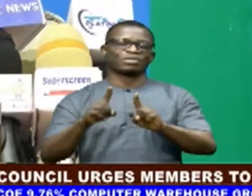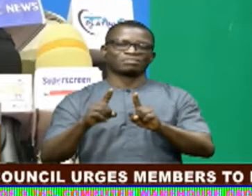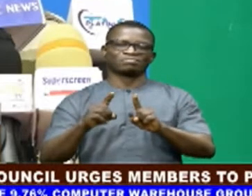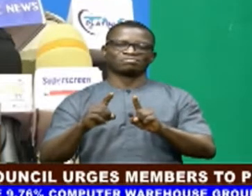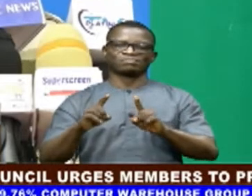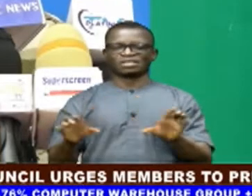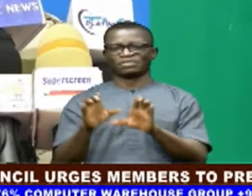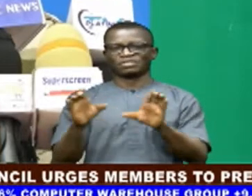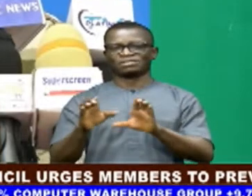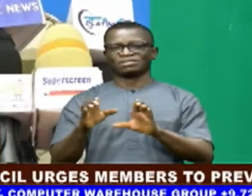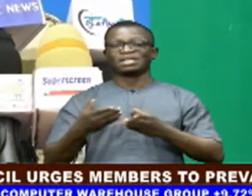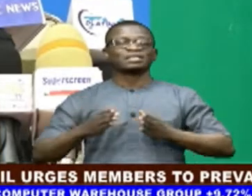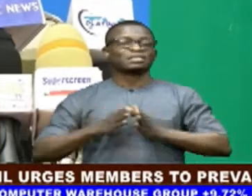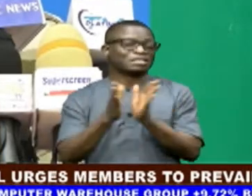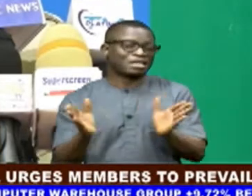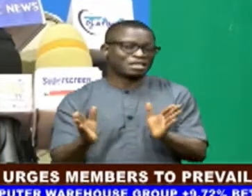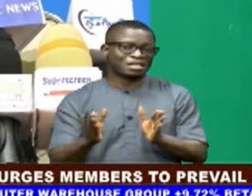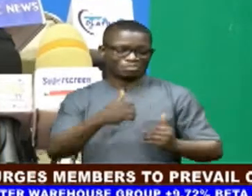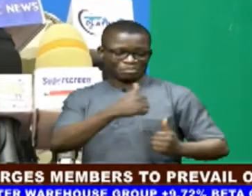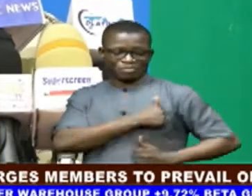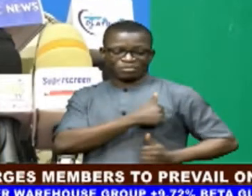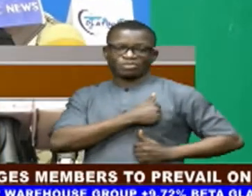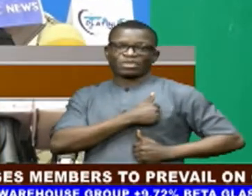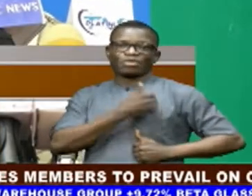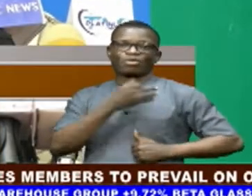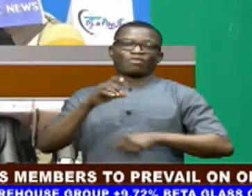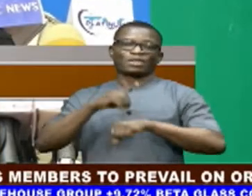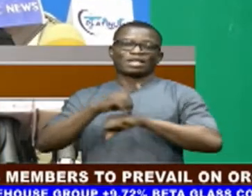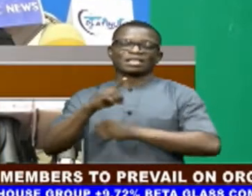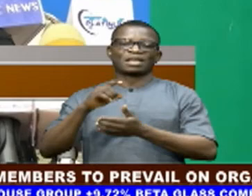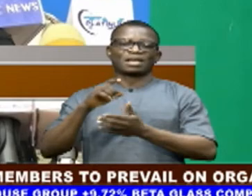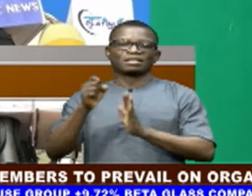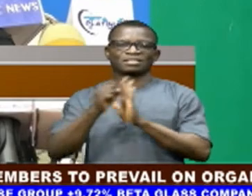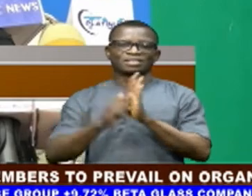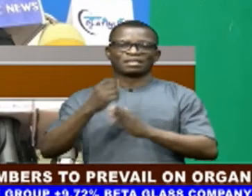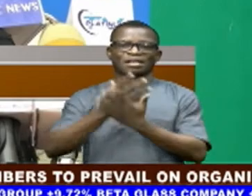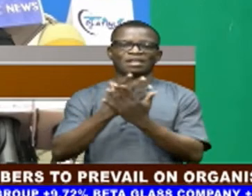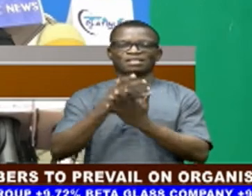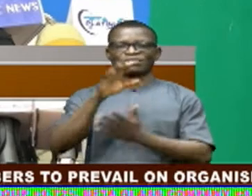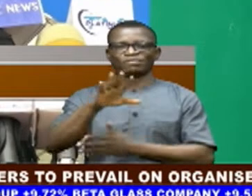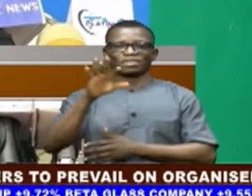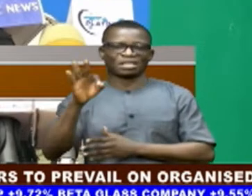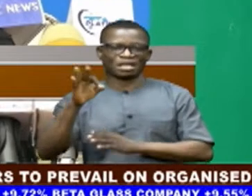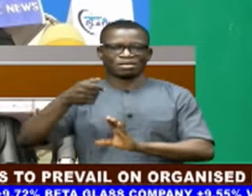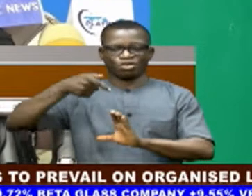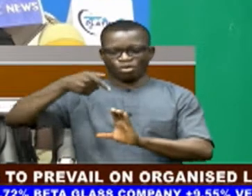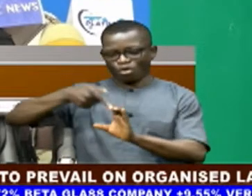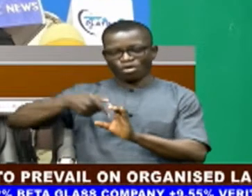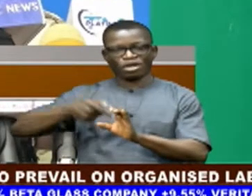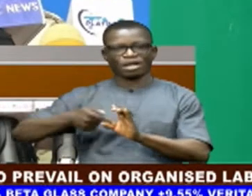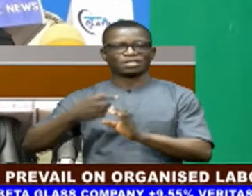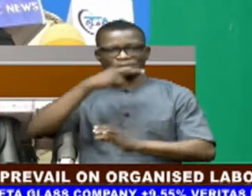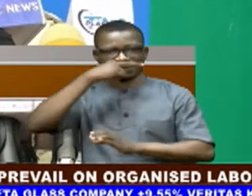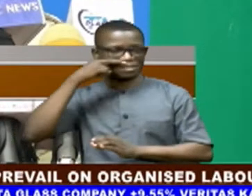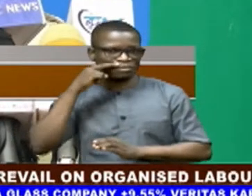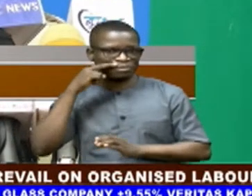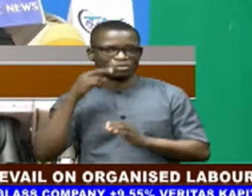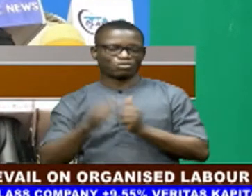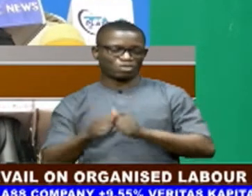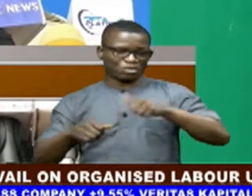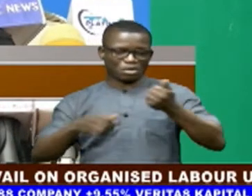Overall, troops of Operation Delta State arrested 59 suspected oil thieves and